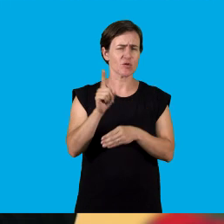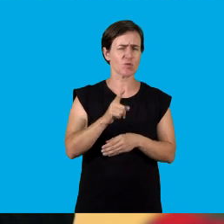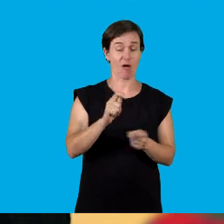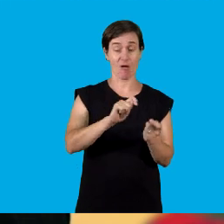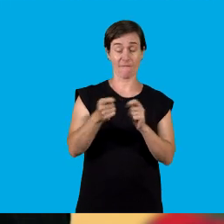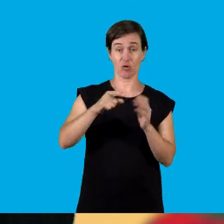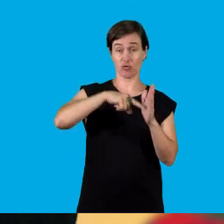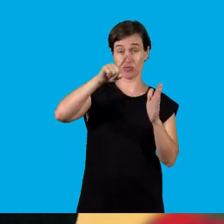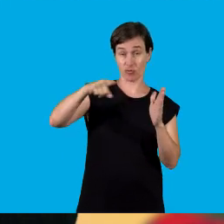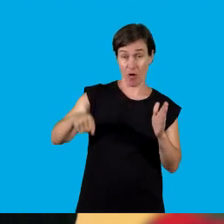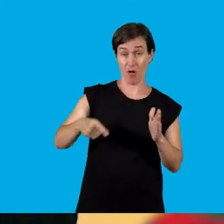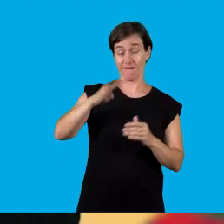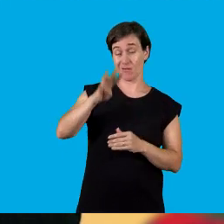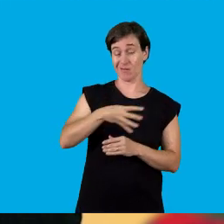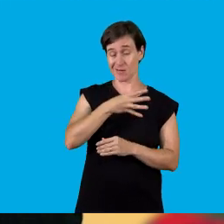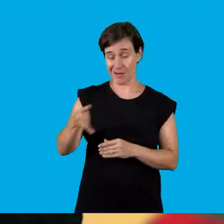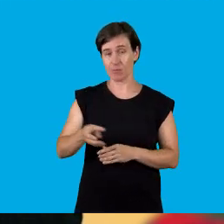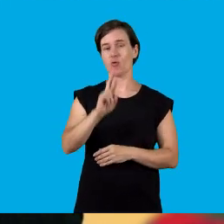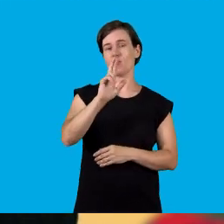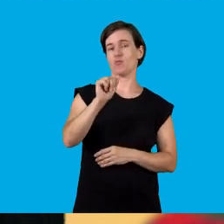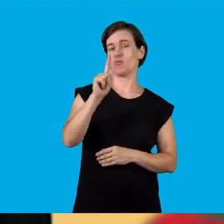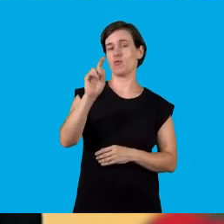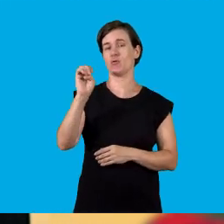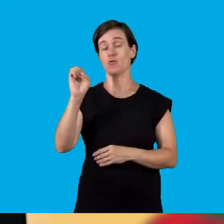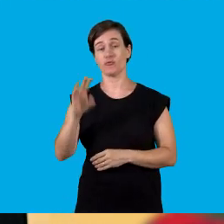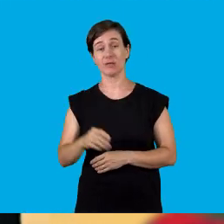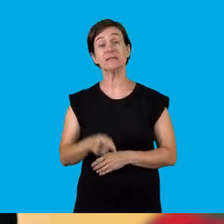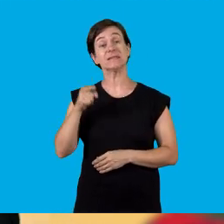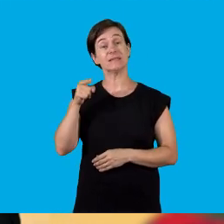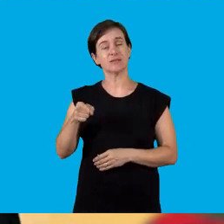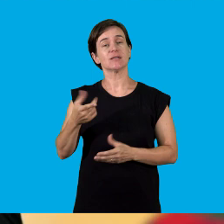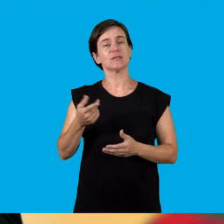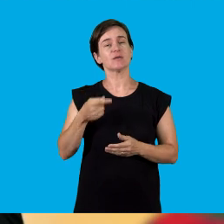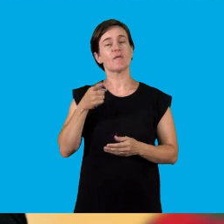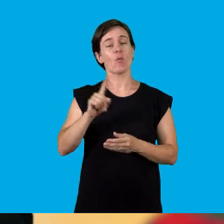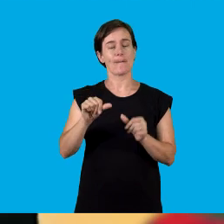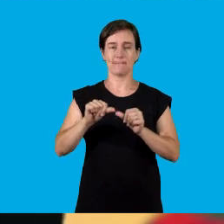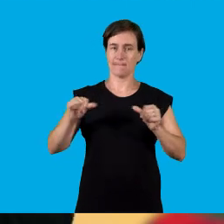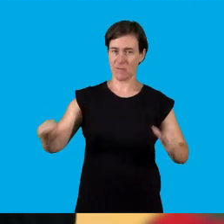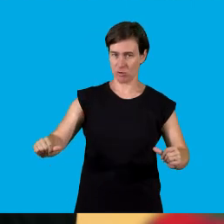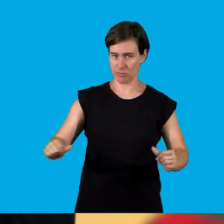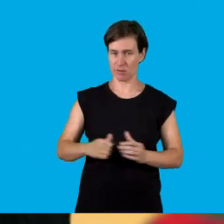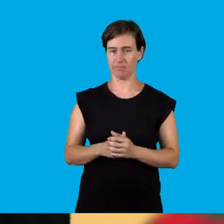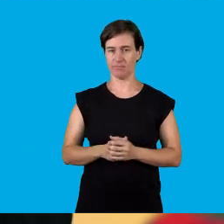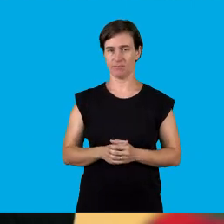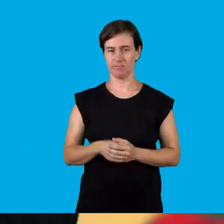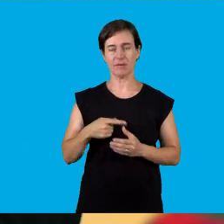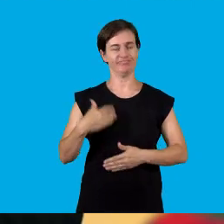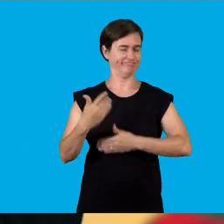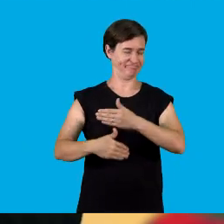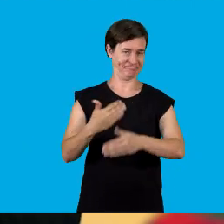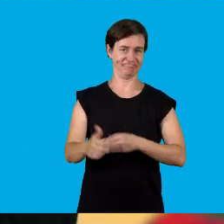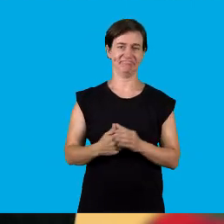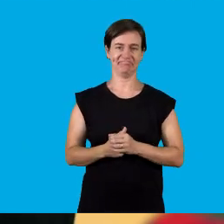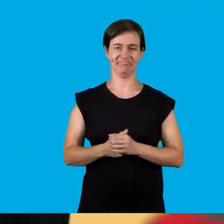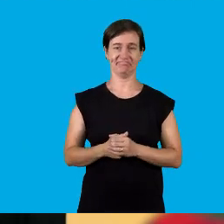graphs, conversion tables, as well as conversion rates. This all forms part of the topic of measurement. Now let's get straight to